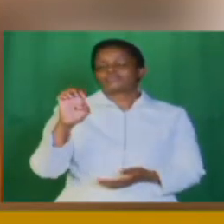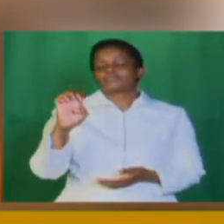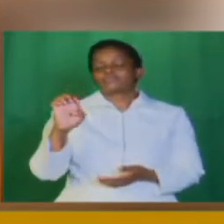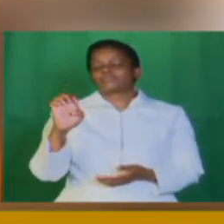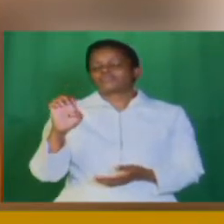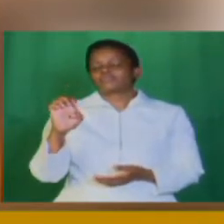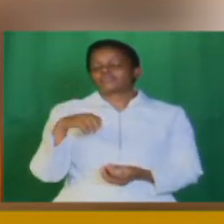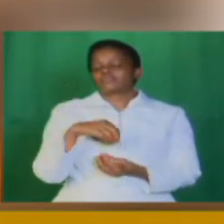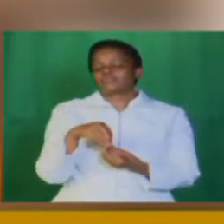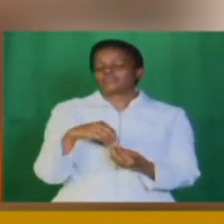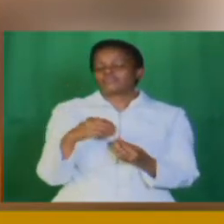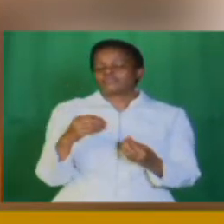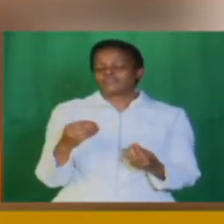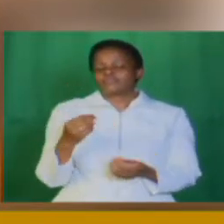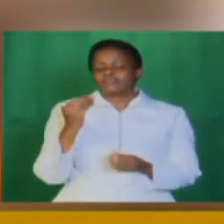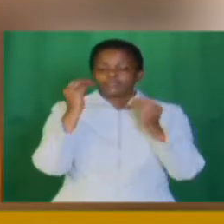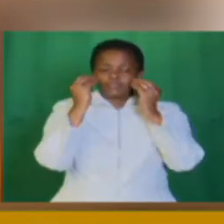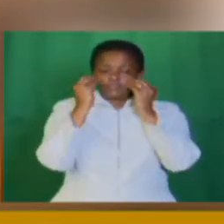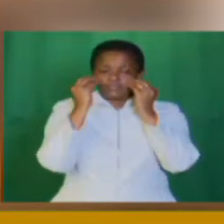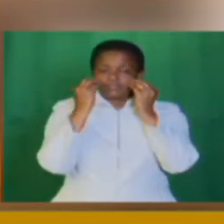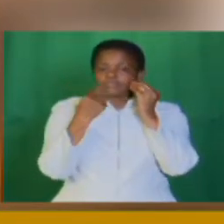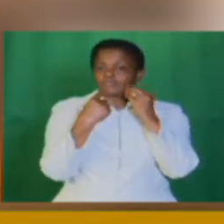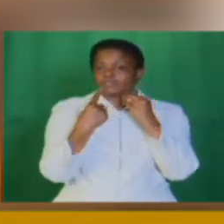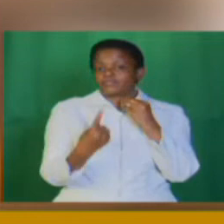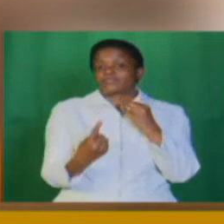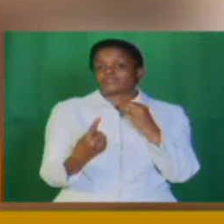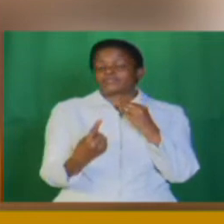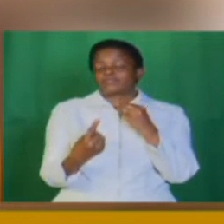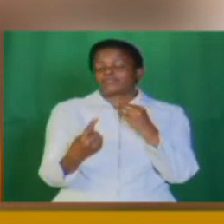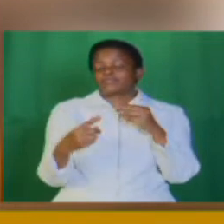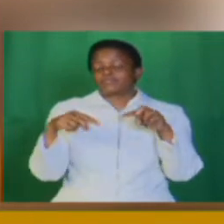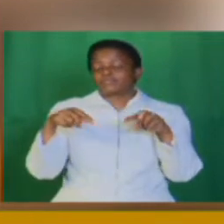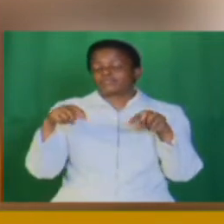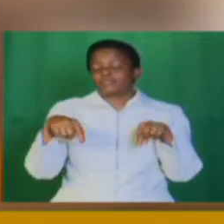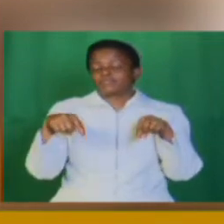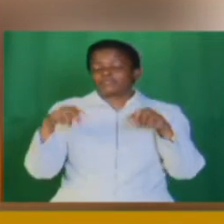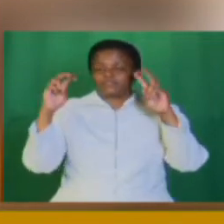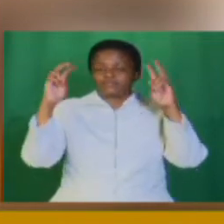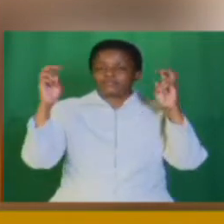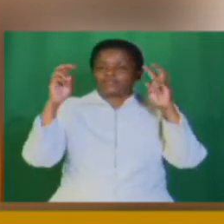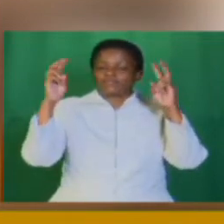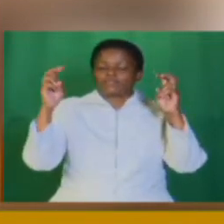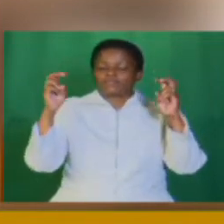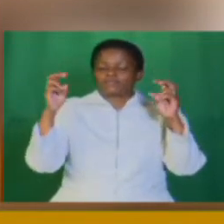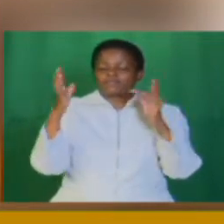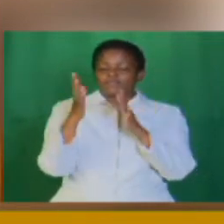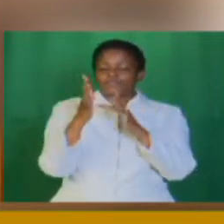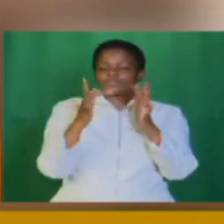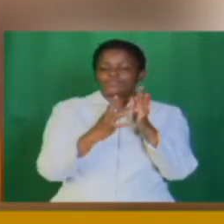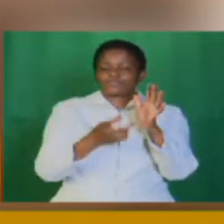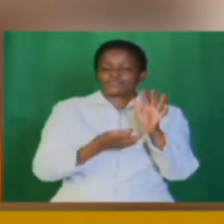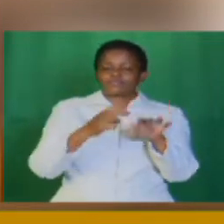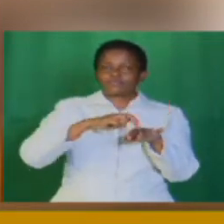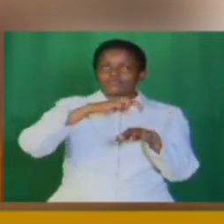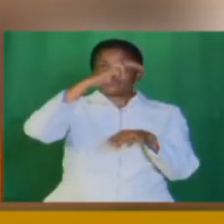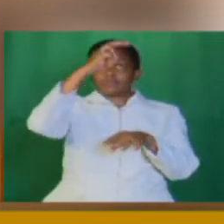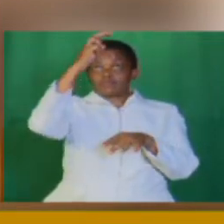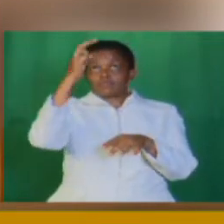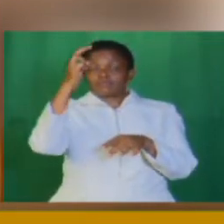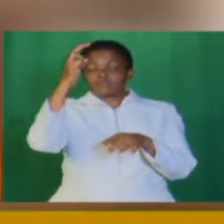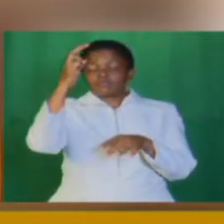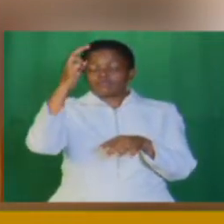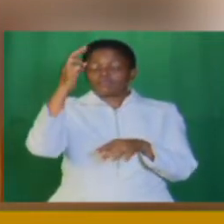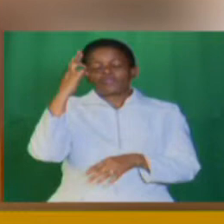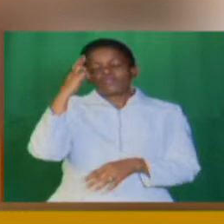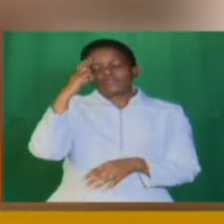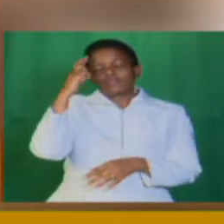As Nokwazi had said, we are looking at the ascension of Jesus Christ. You will remember that in our